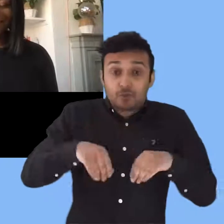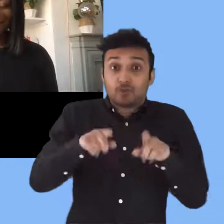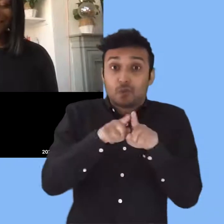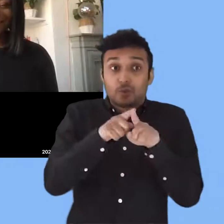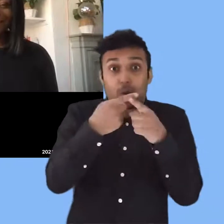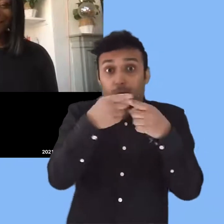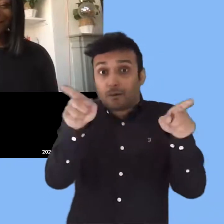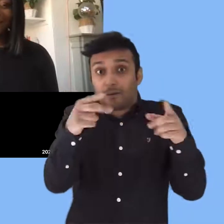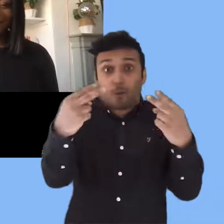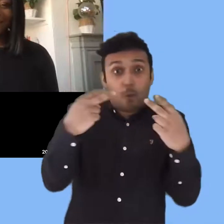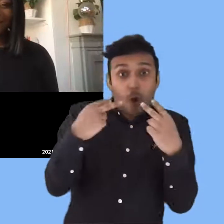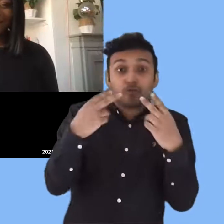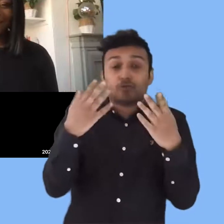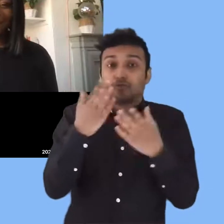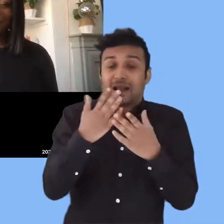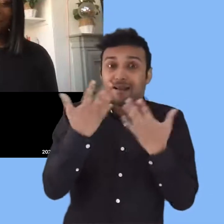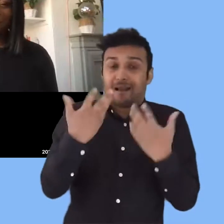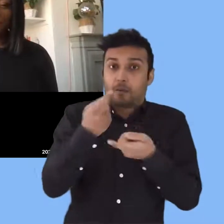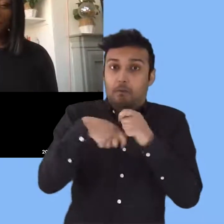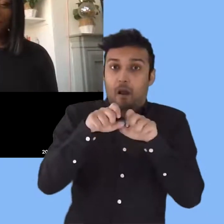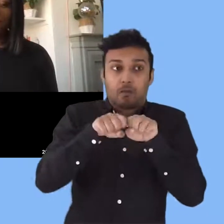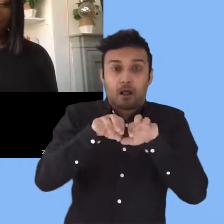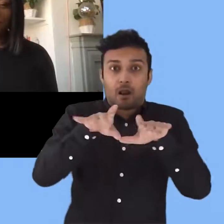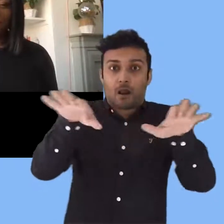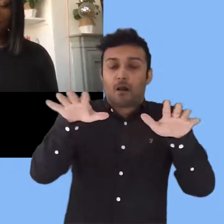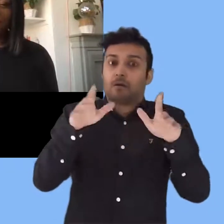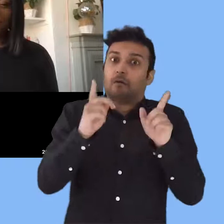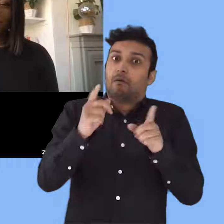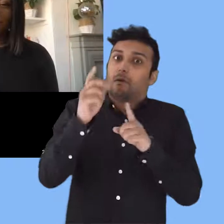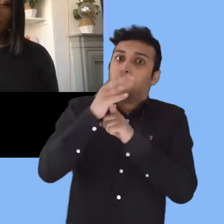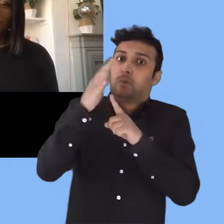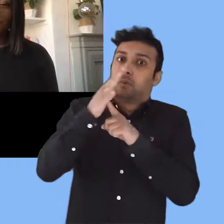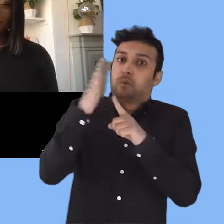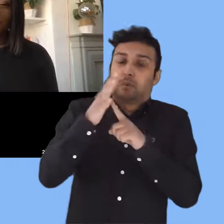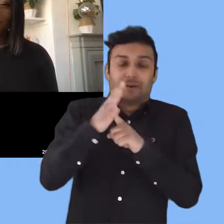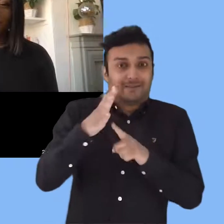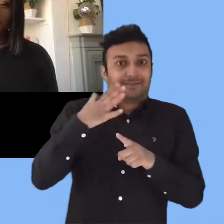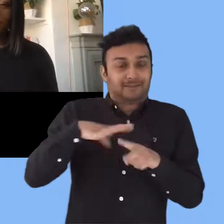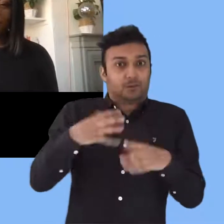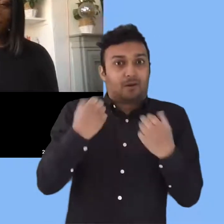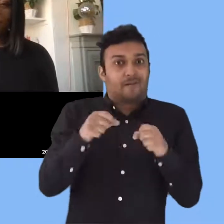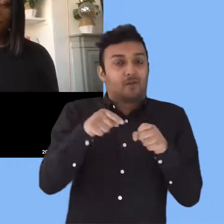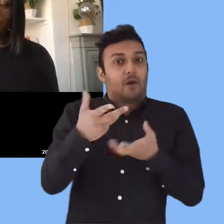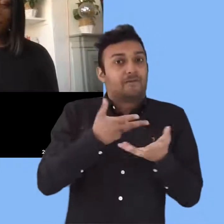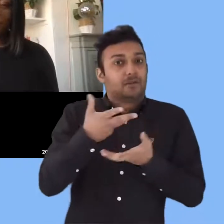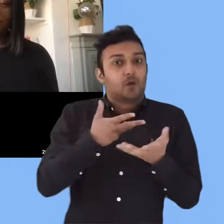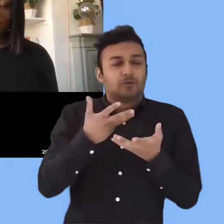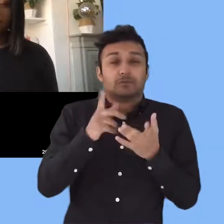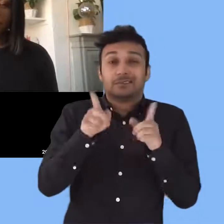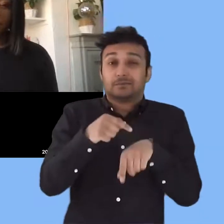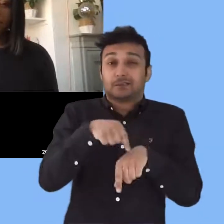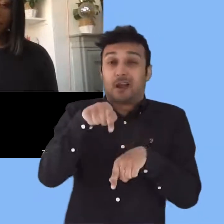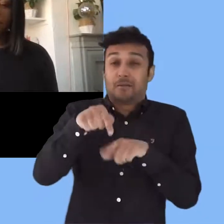us and that need to happen. And nervous because it's such an important